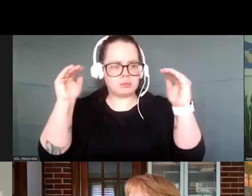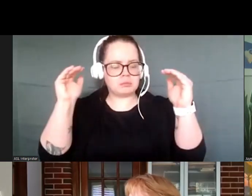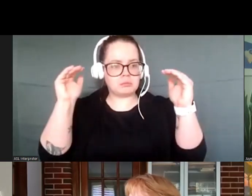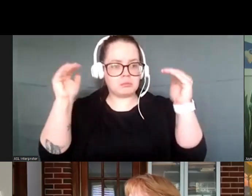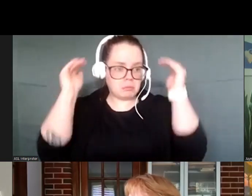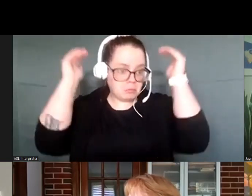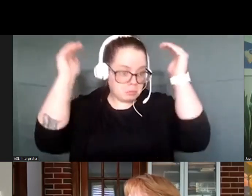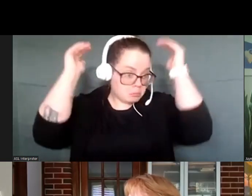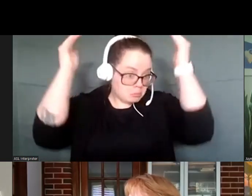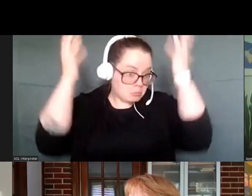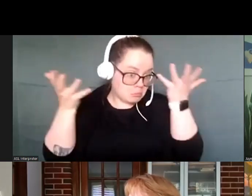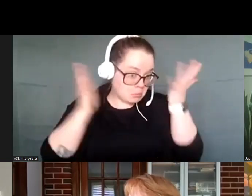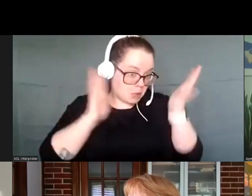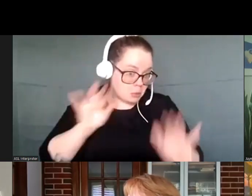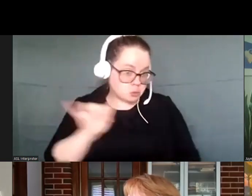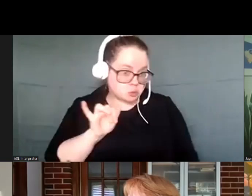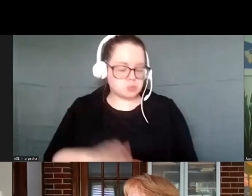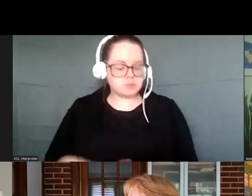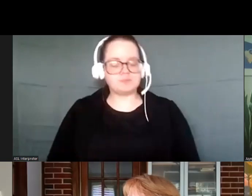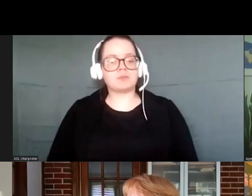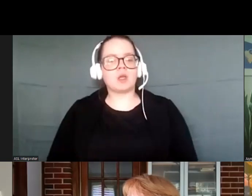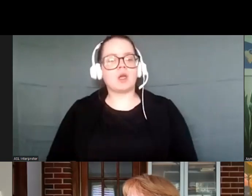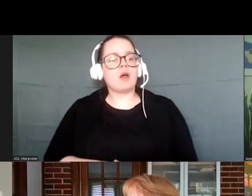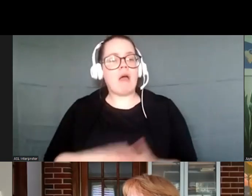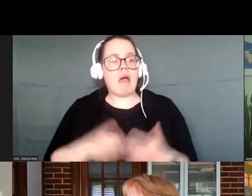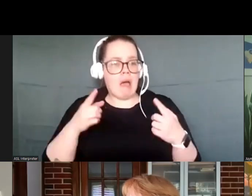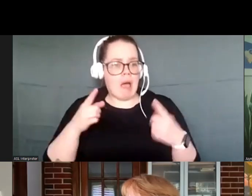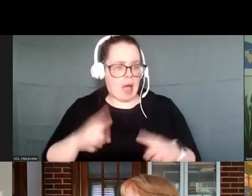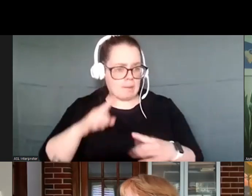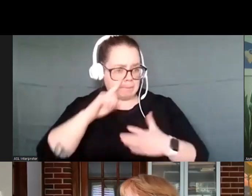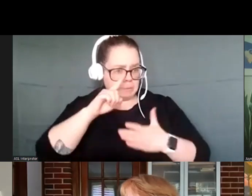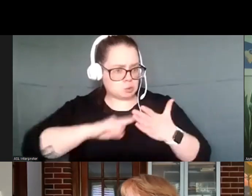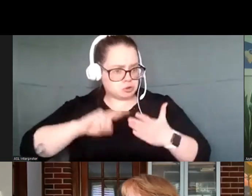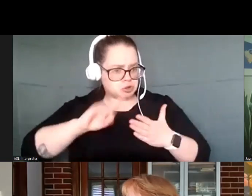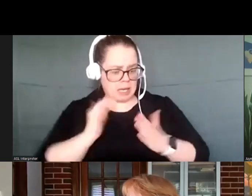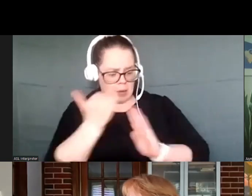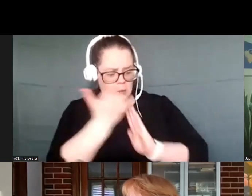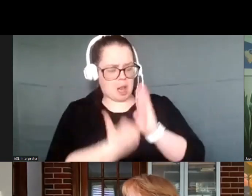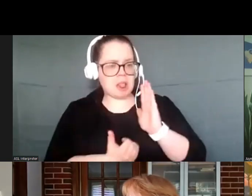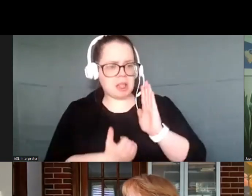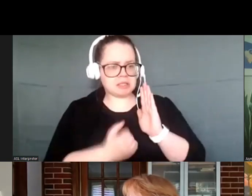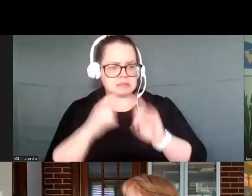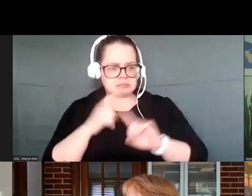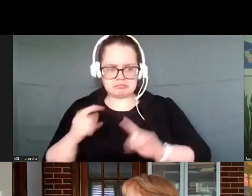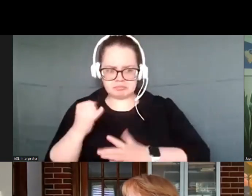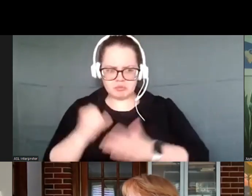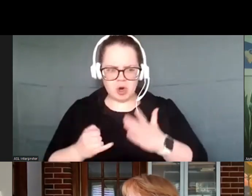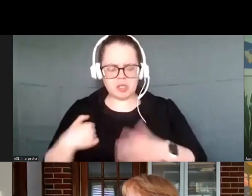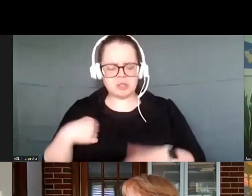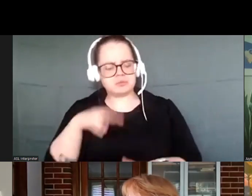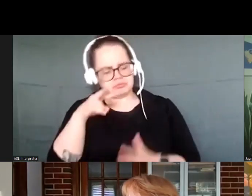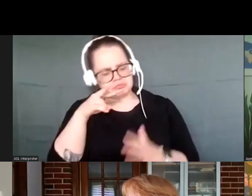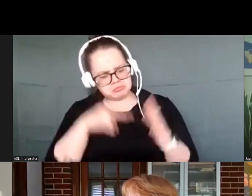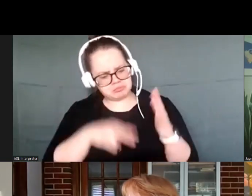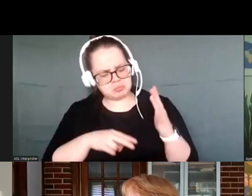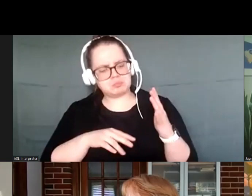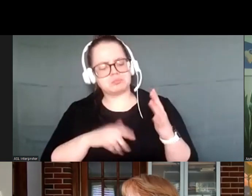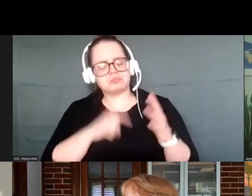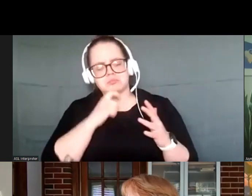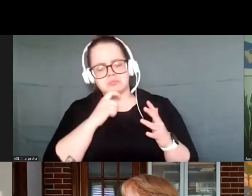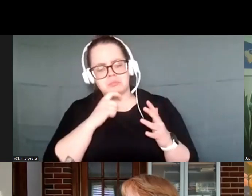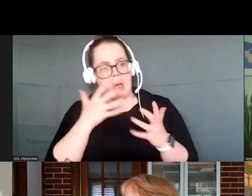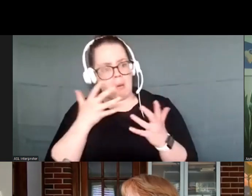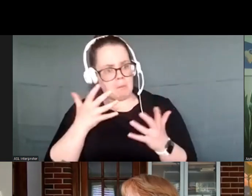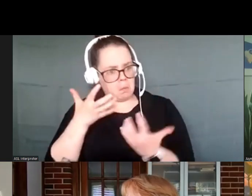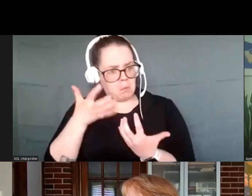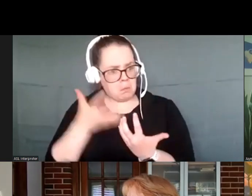there. And when you check our roster of artists and you say, I might fit in there, as has been said